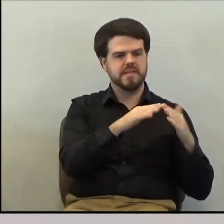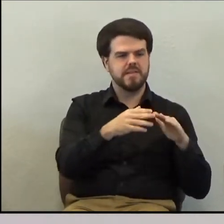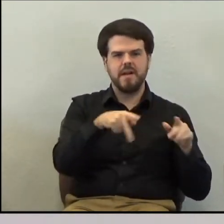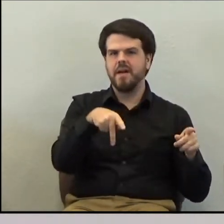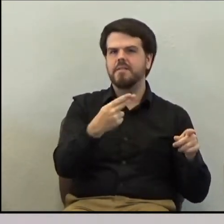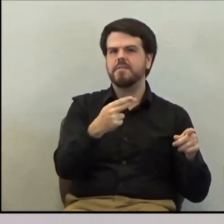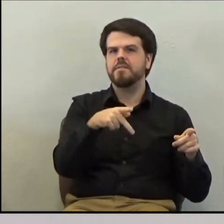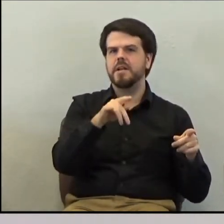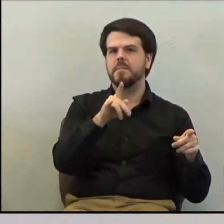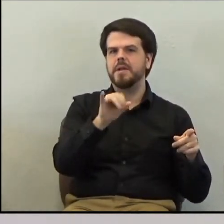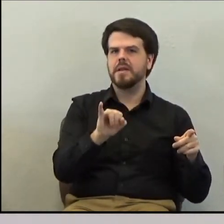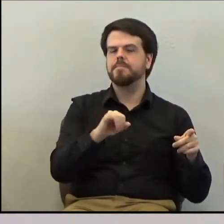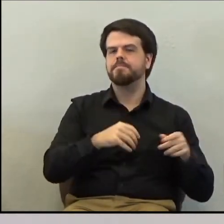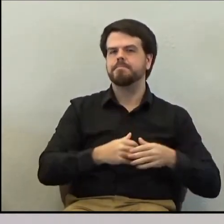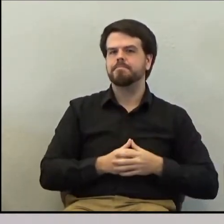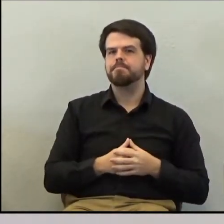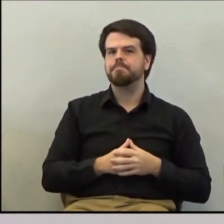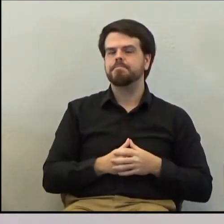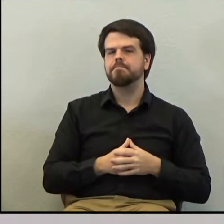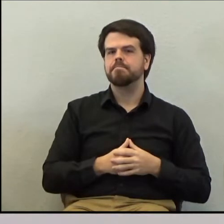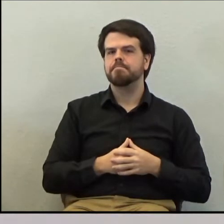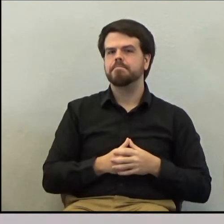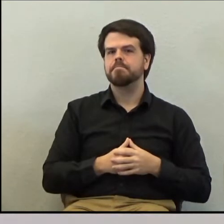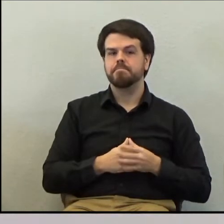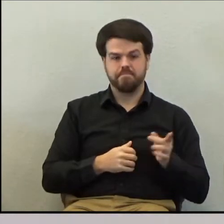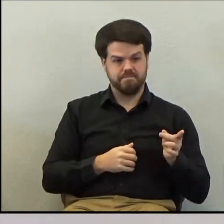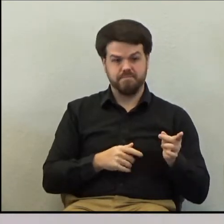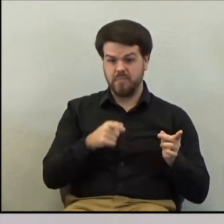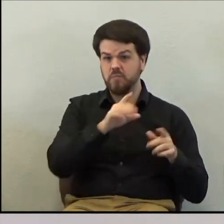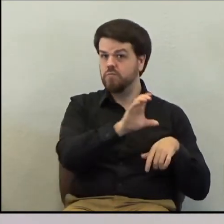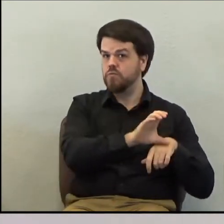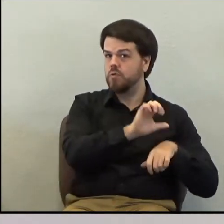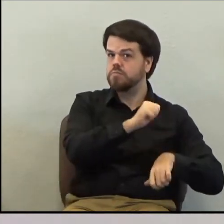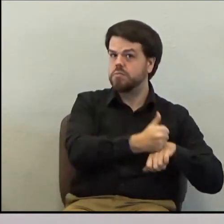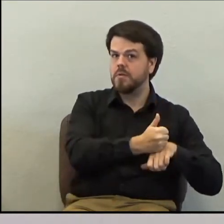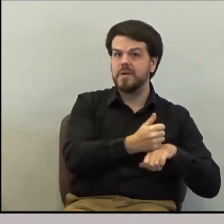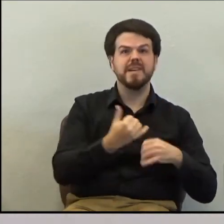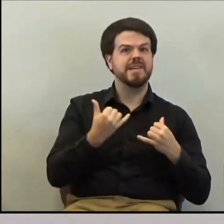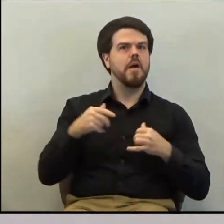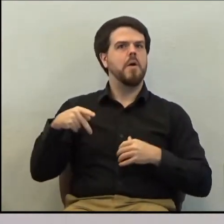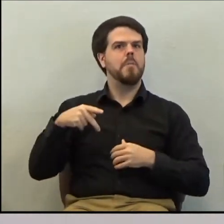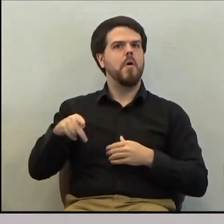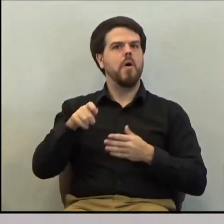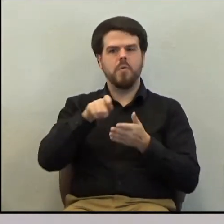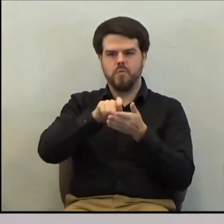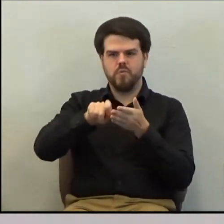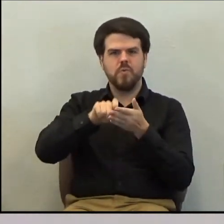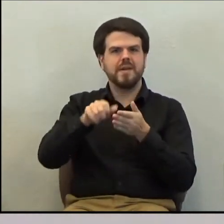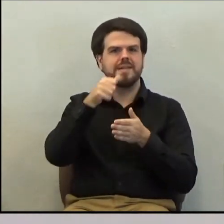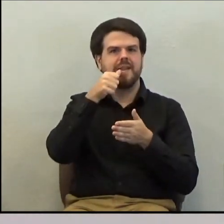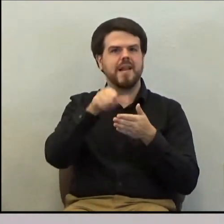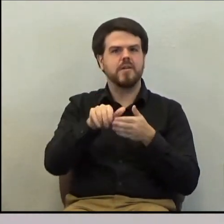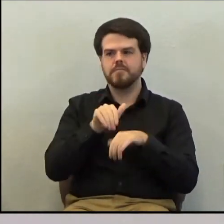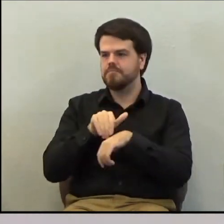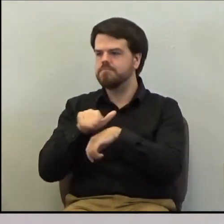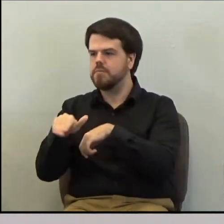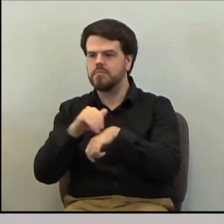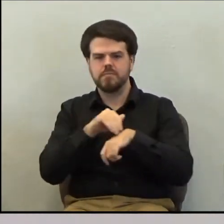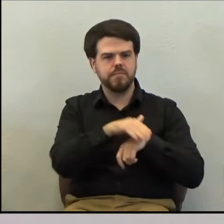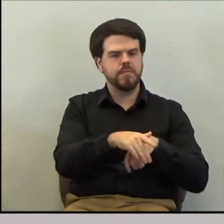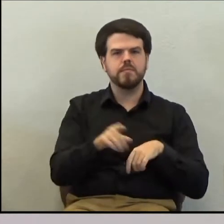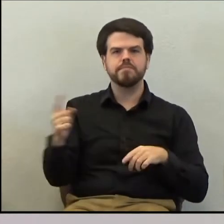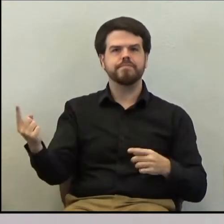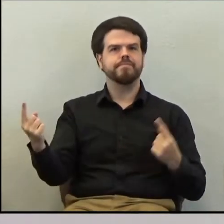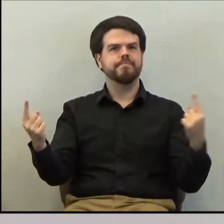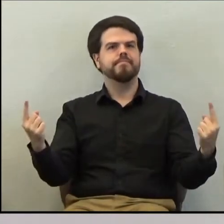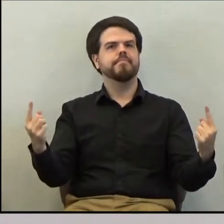Philippi. Church starts there, and Paul wrote them a letter. So now we have two letters, this church in Philippi and the church